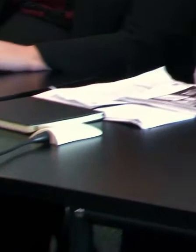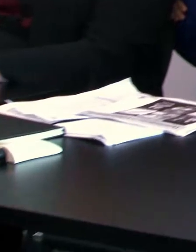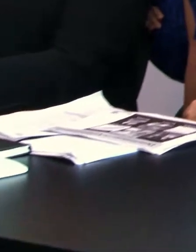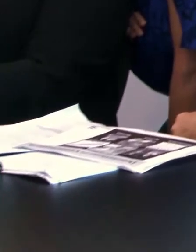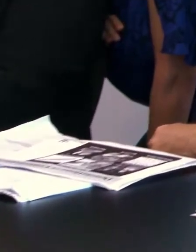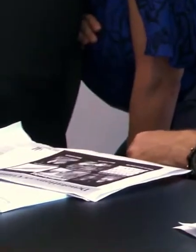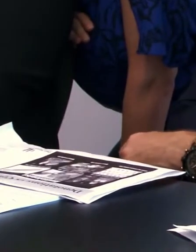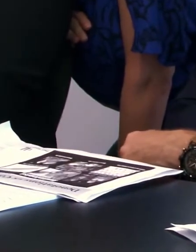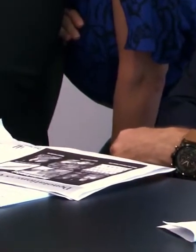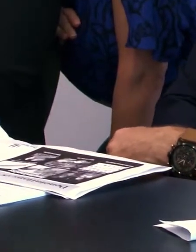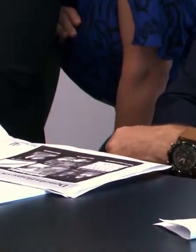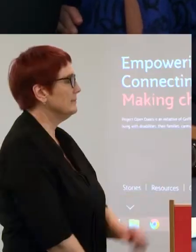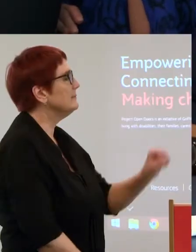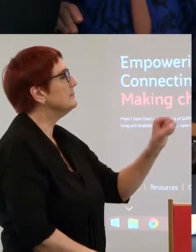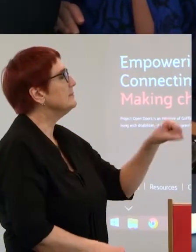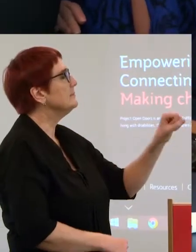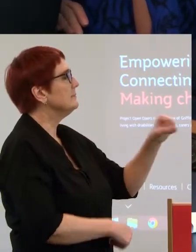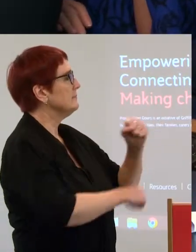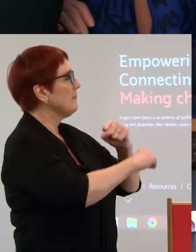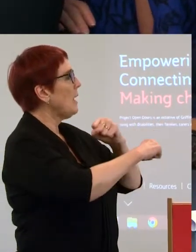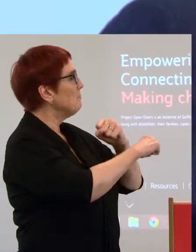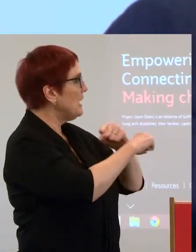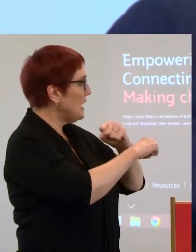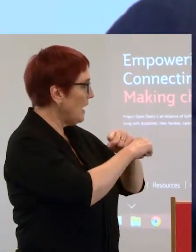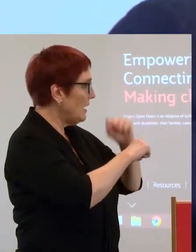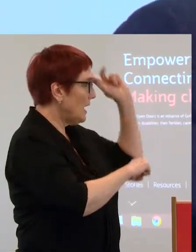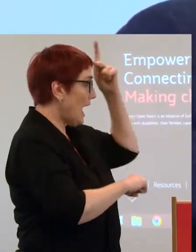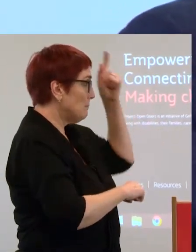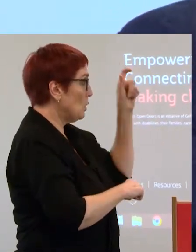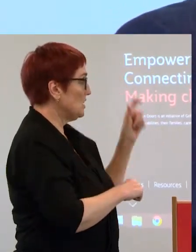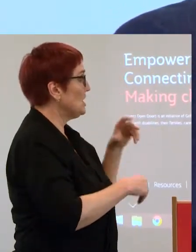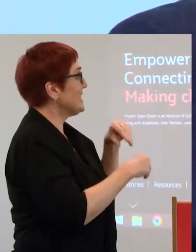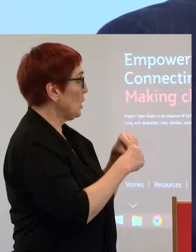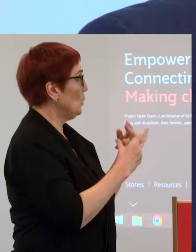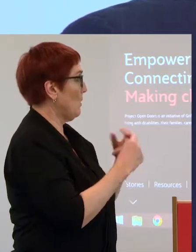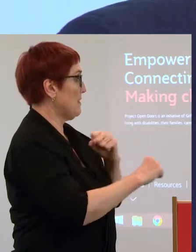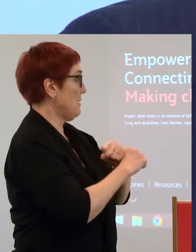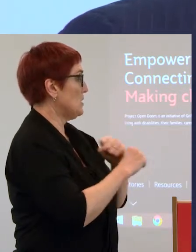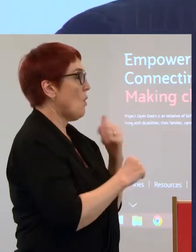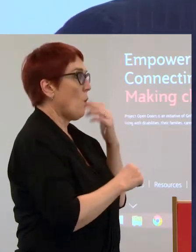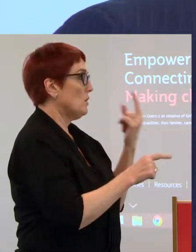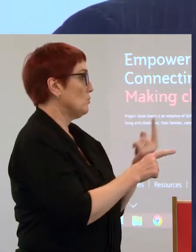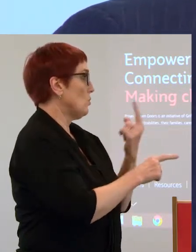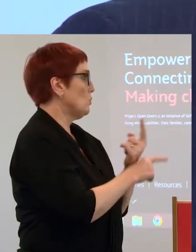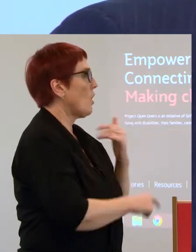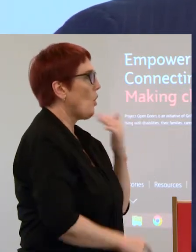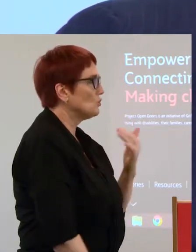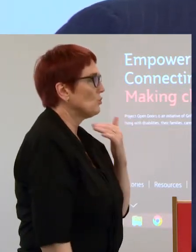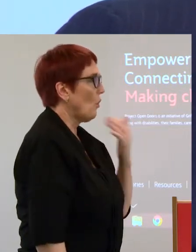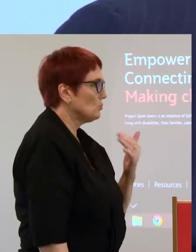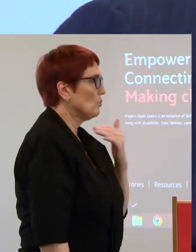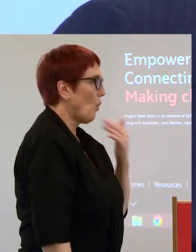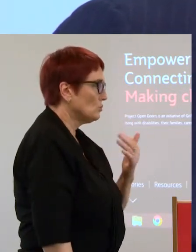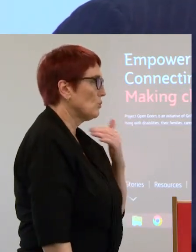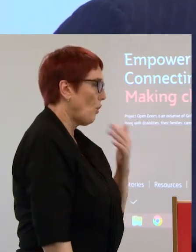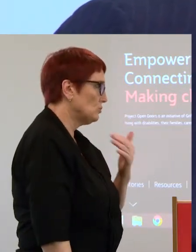Yes, the media is all, and politicians included in the media, are always talking about the cost. But we